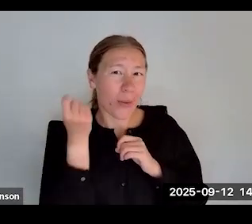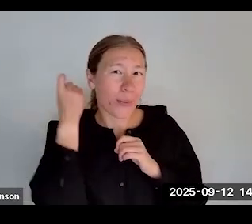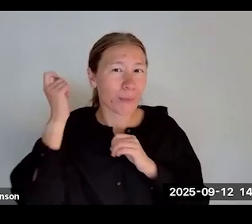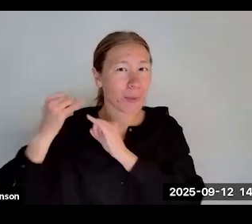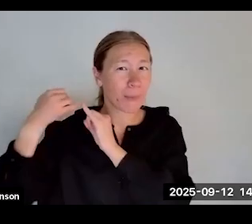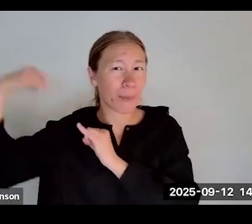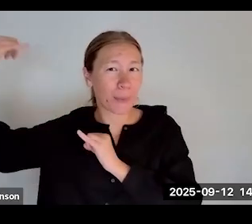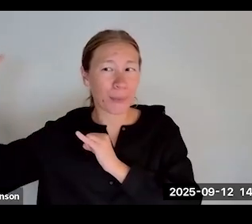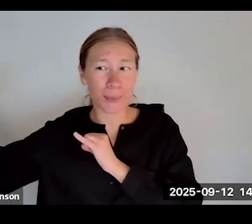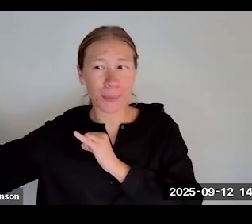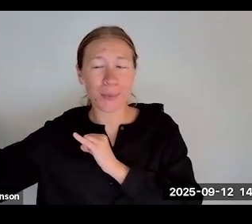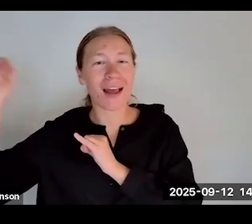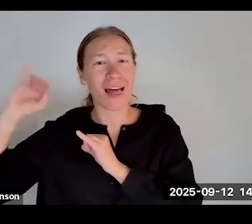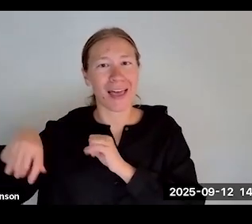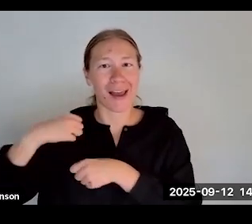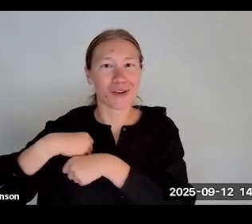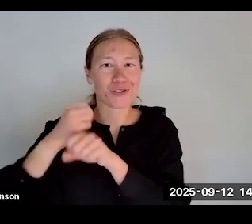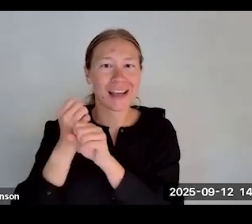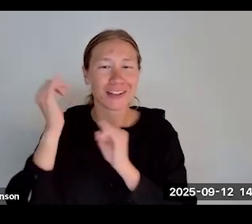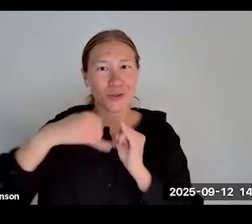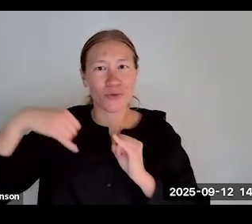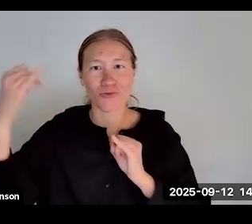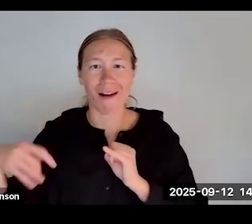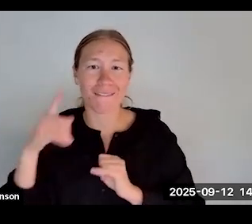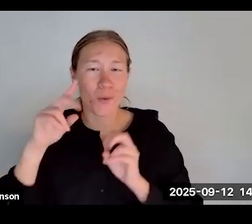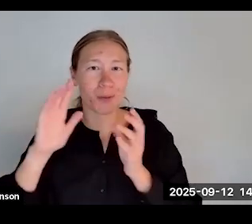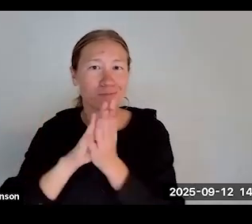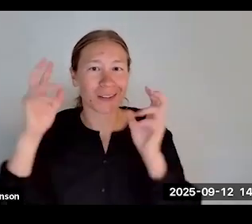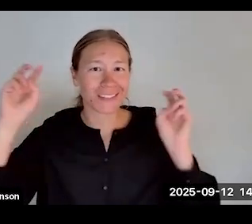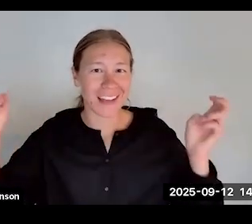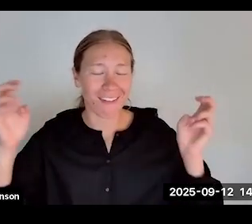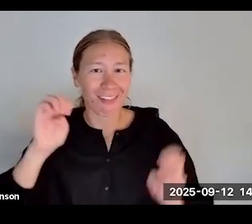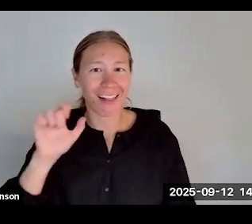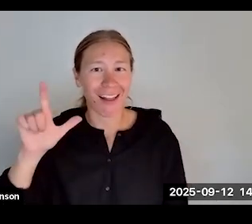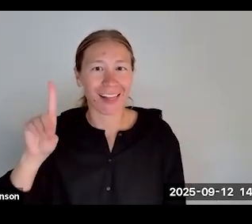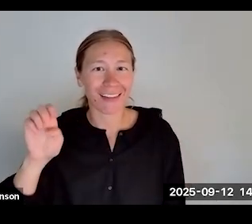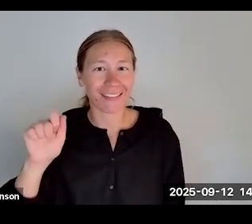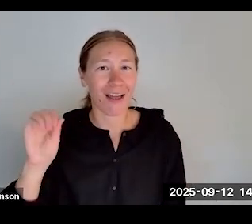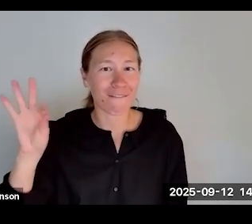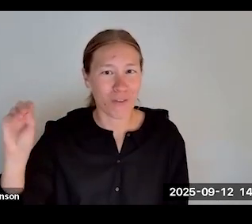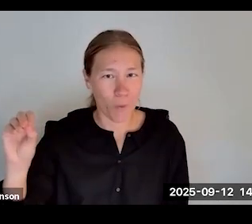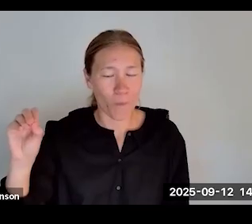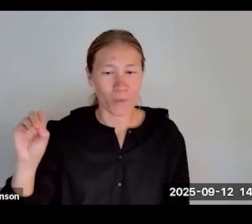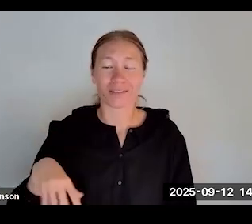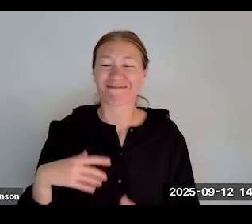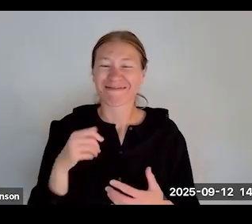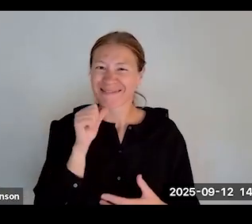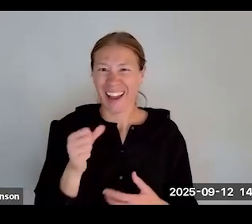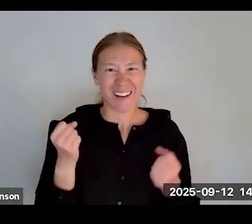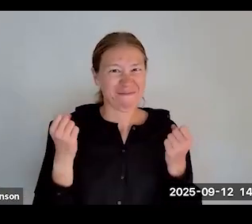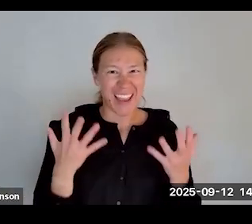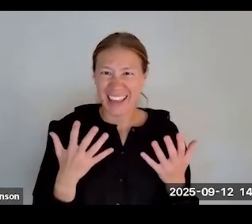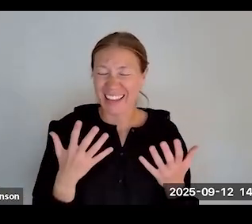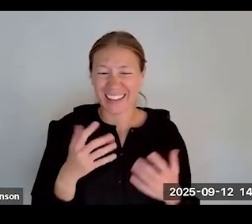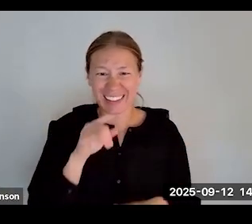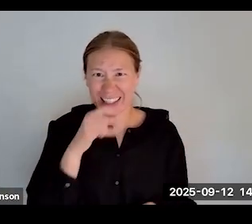to the chest piece is what creates the writing of the title. Now, not many kids would ever want to wear something like that and be